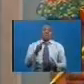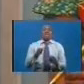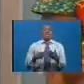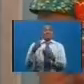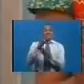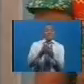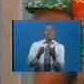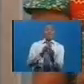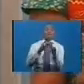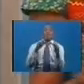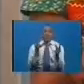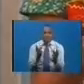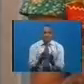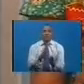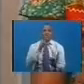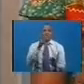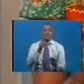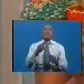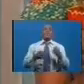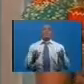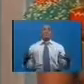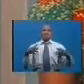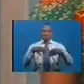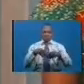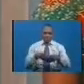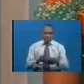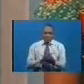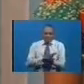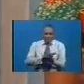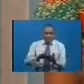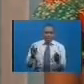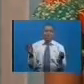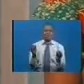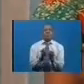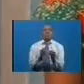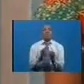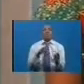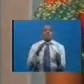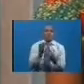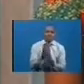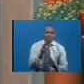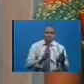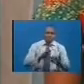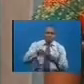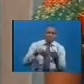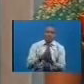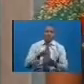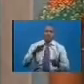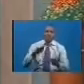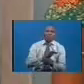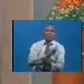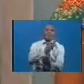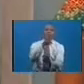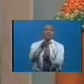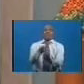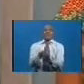parties are actually enjoined to create conditions to enable citizens actively